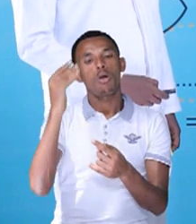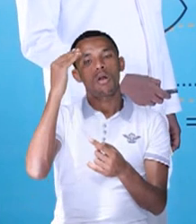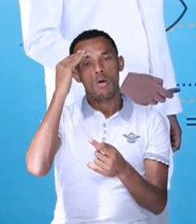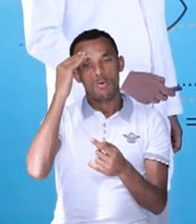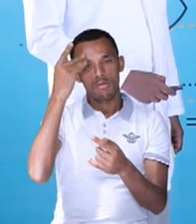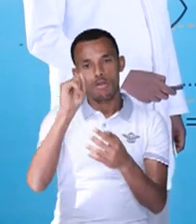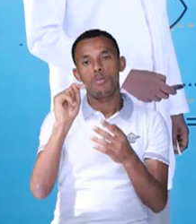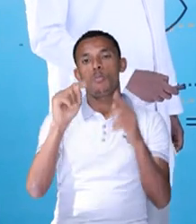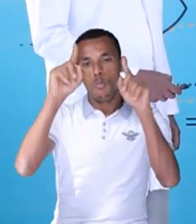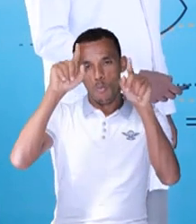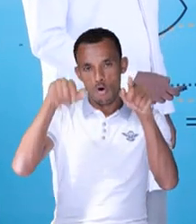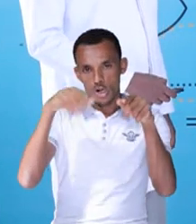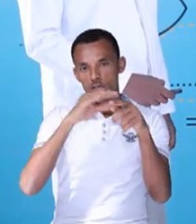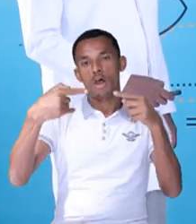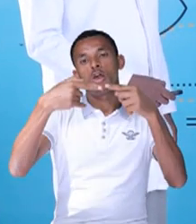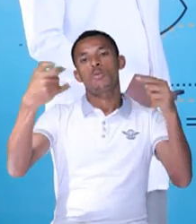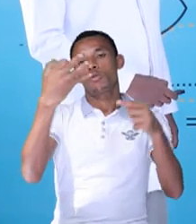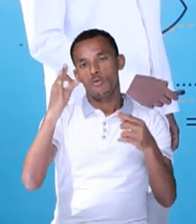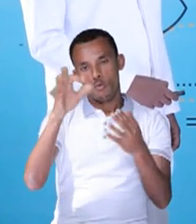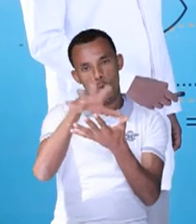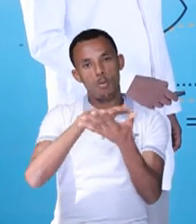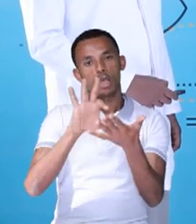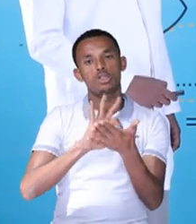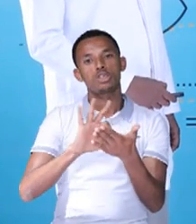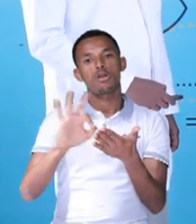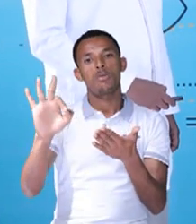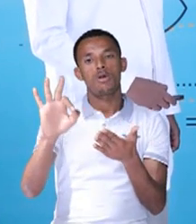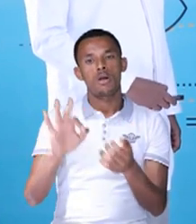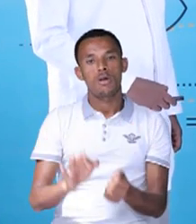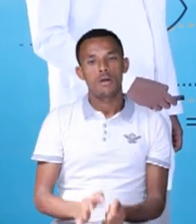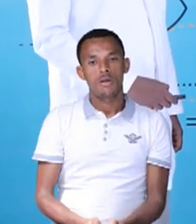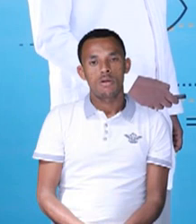the modulus and argument of a complex number.